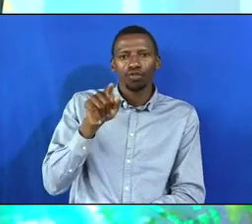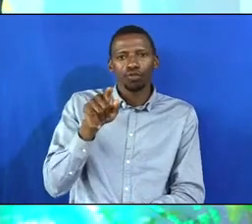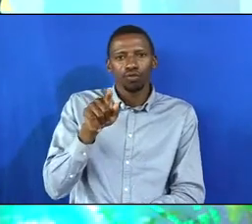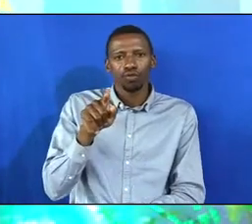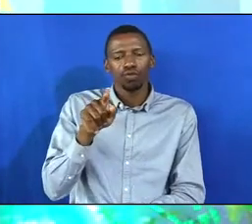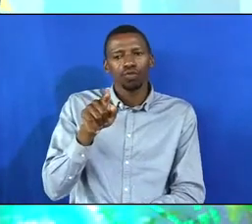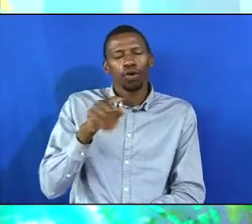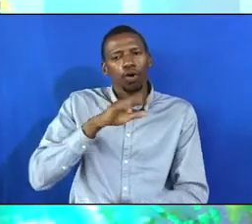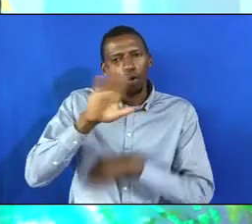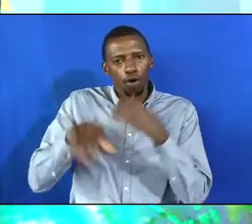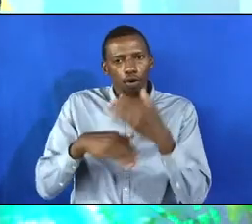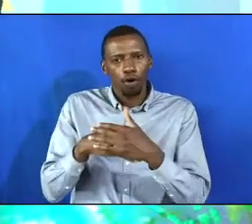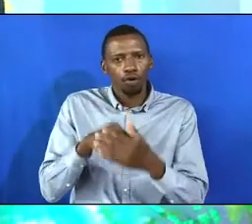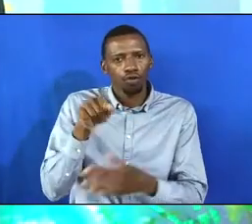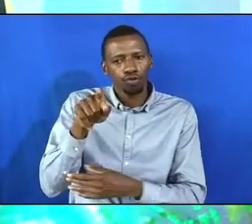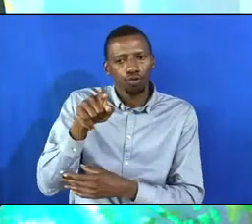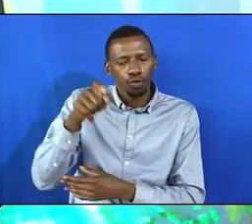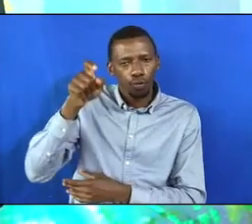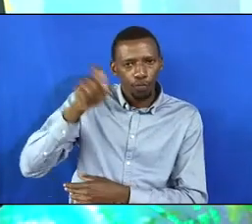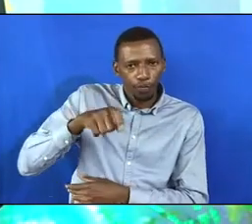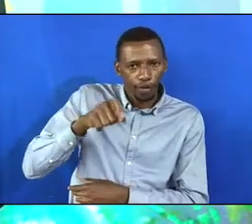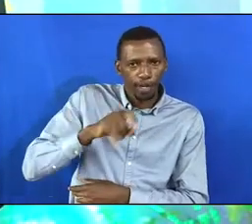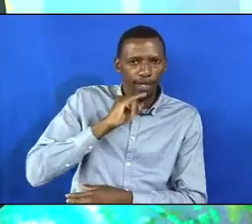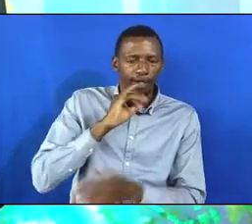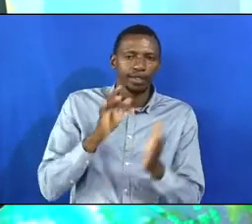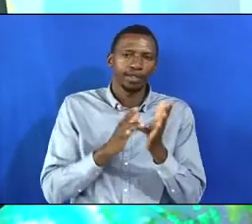Point at yourself and say, all I need is Jesus.